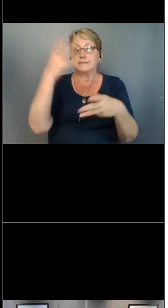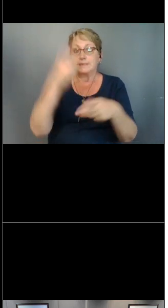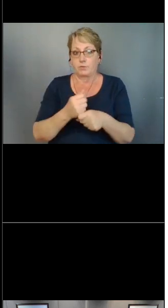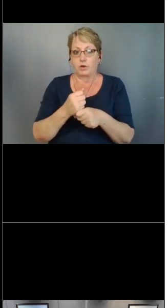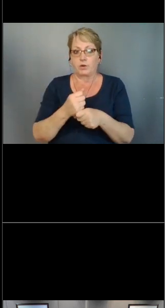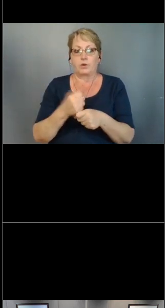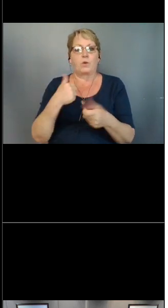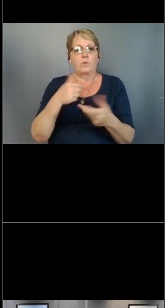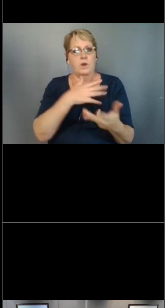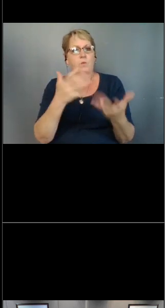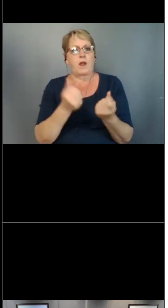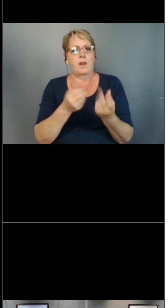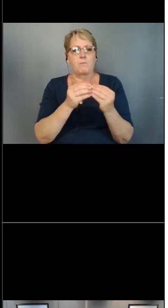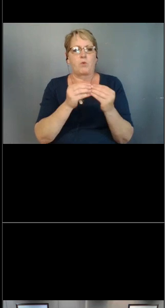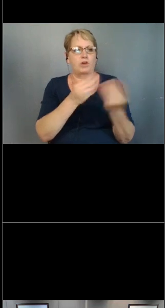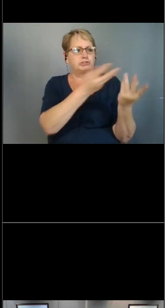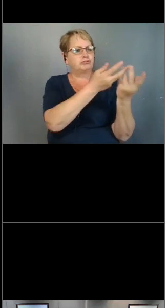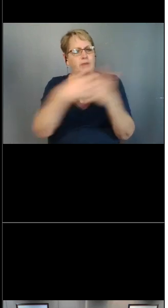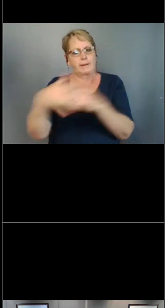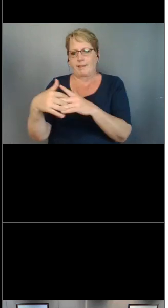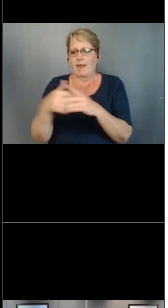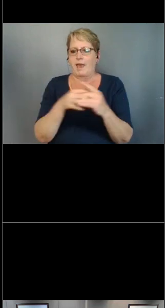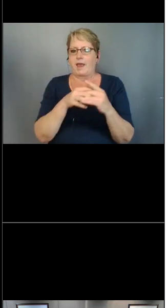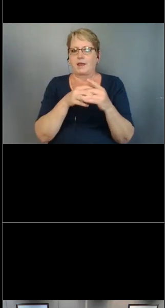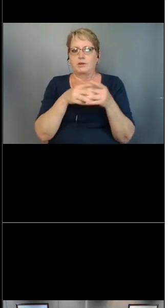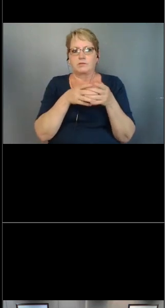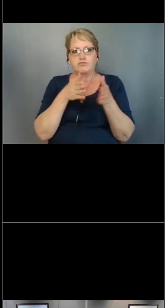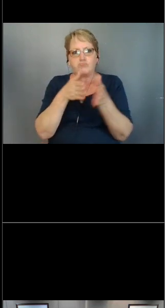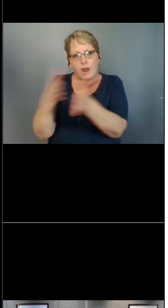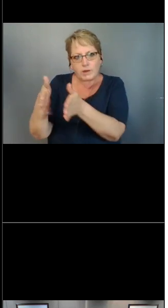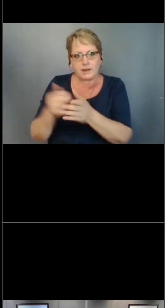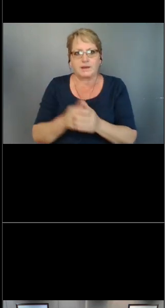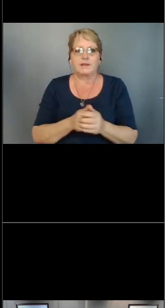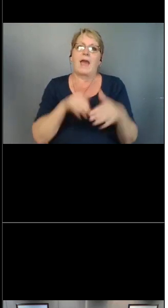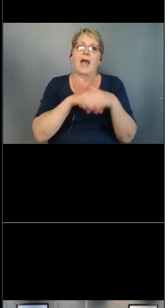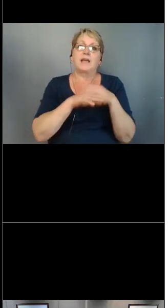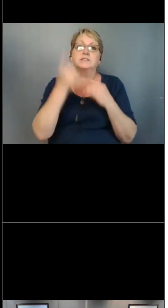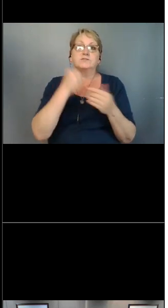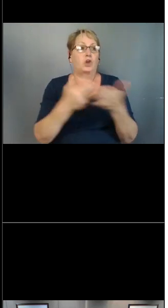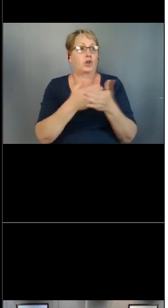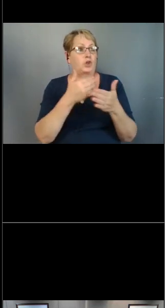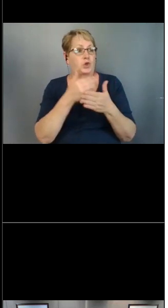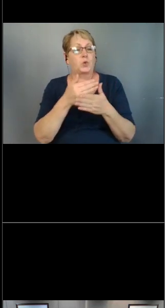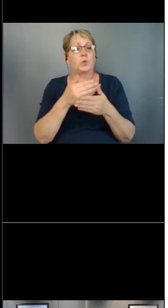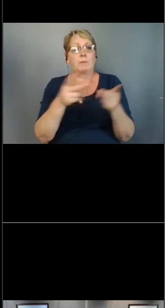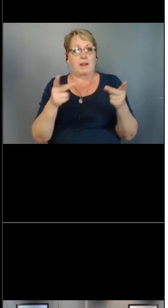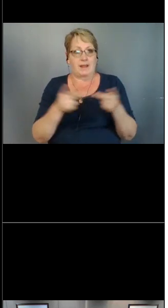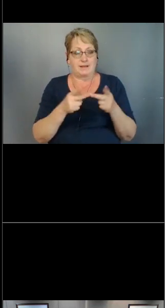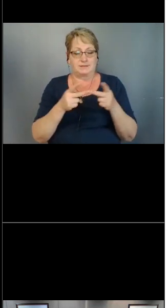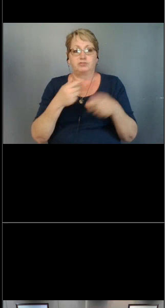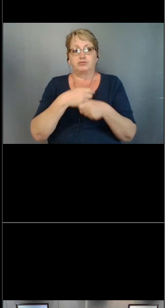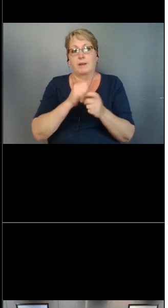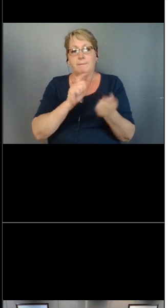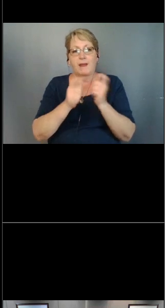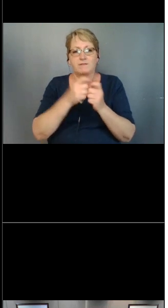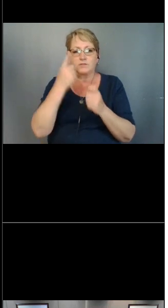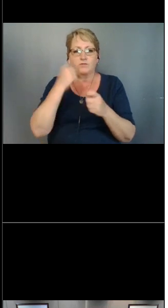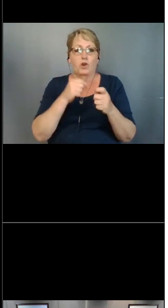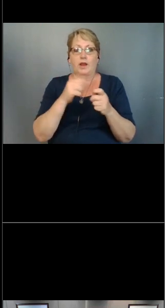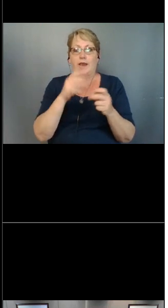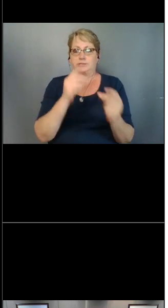create a more streamlined routing, provide access to new locations, create modifications to the express network so that it is more